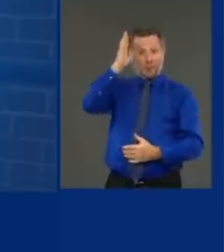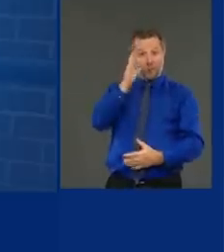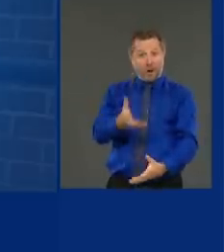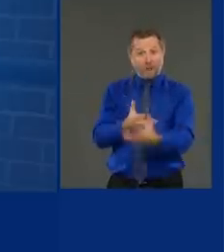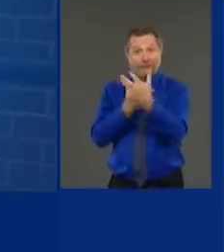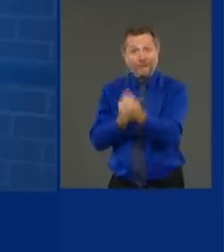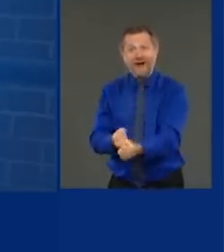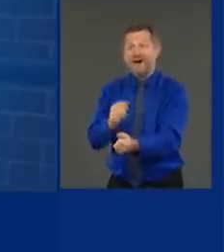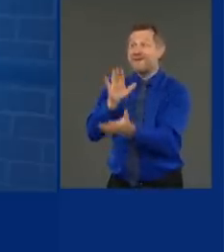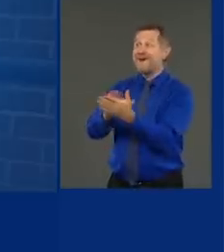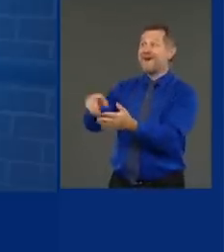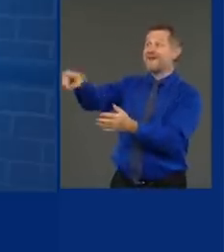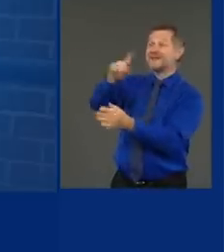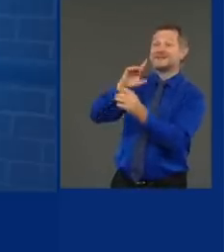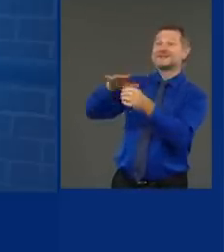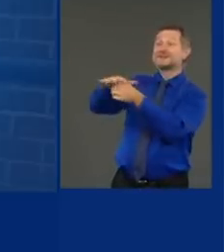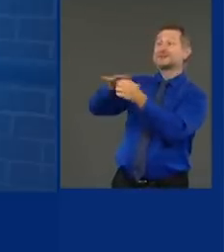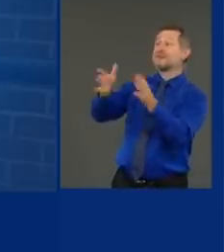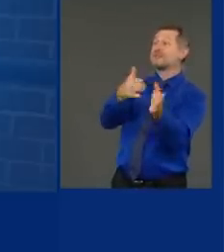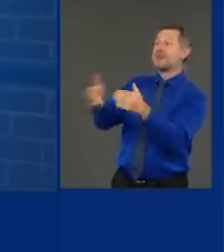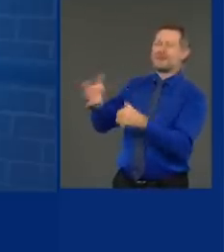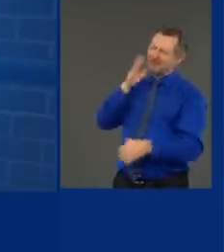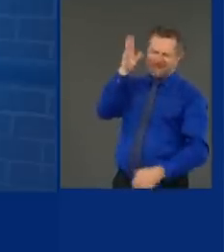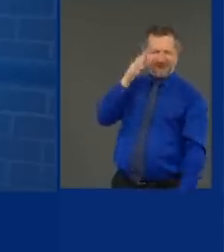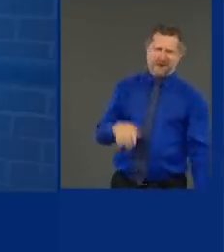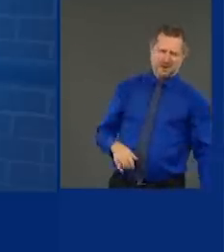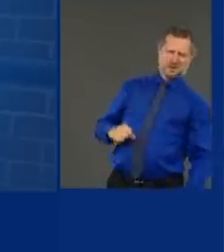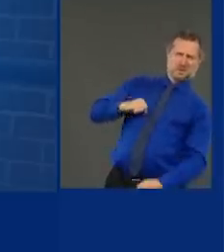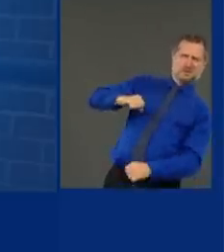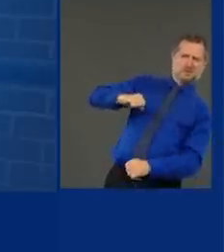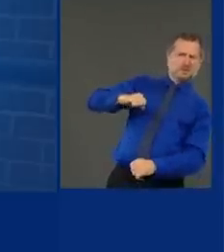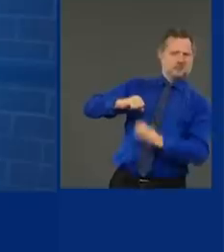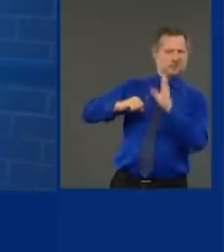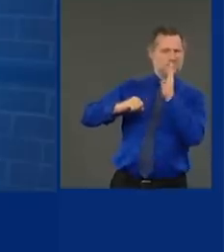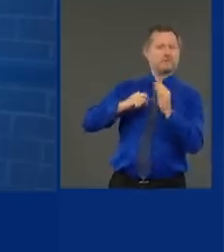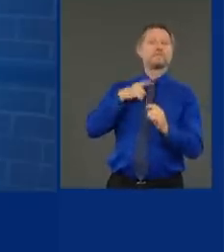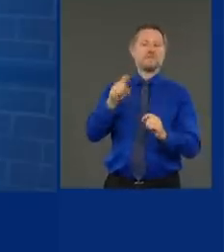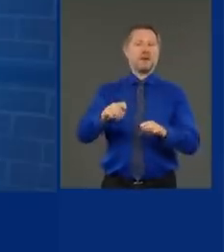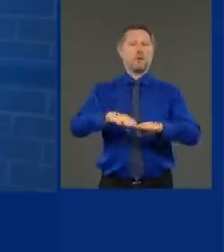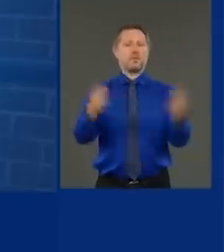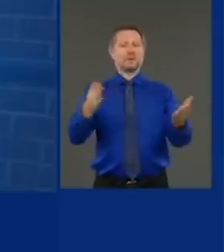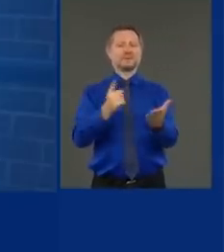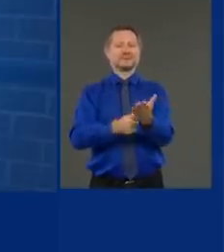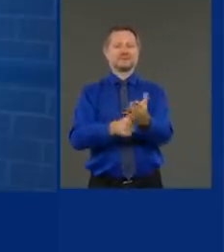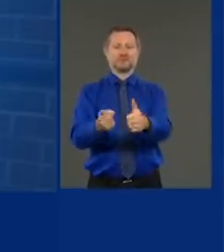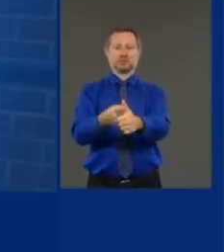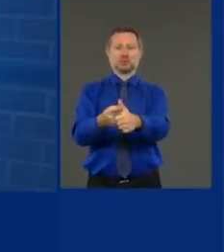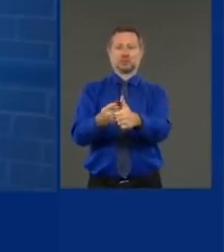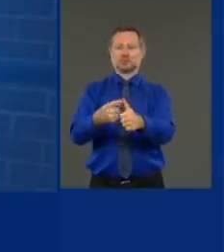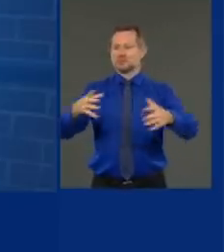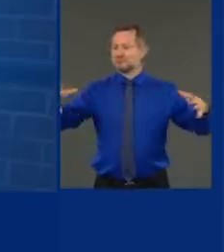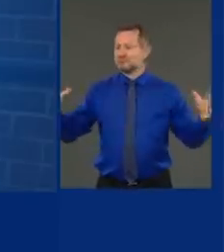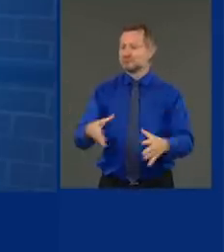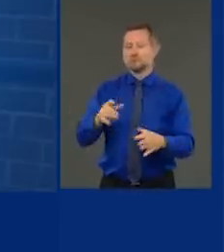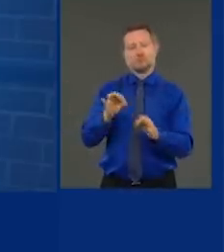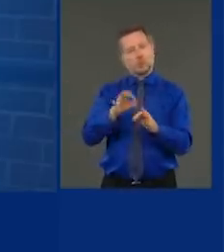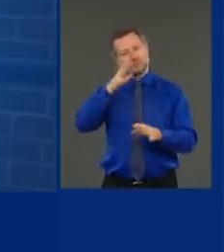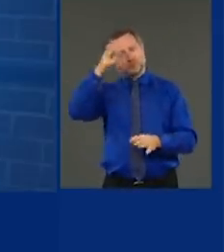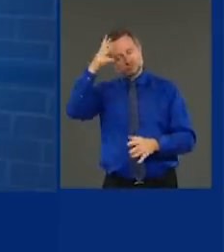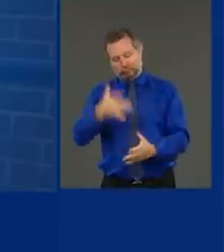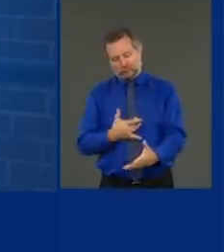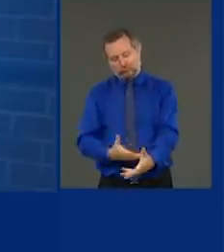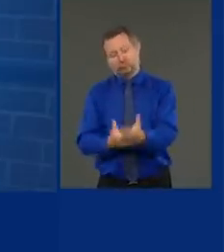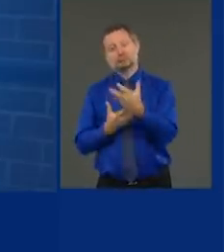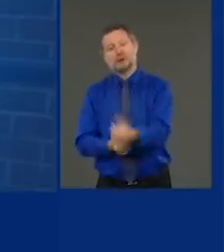school district's plan. I'm not going to do that. And parents have to be comfortable. And they should be comfortable because they're the